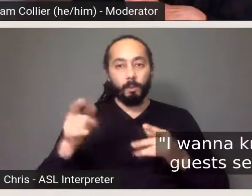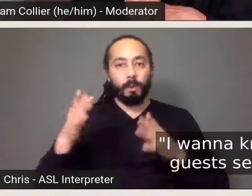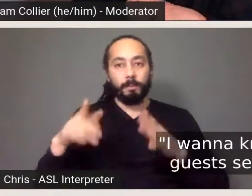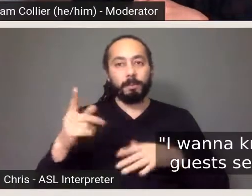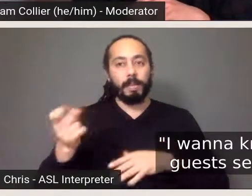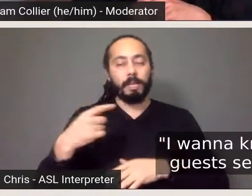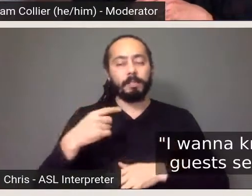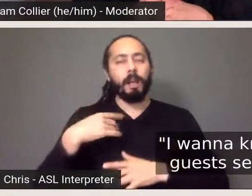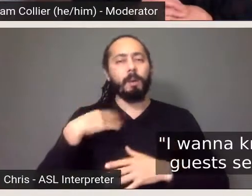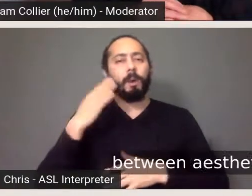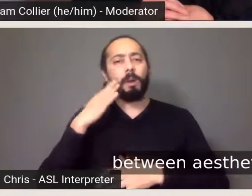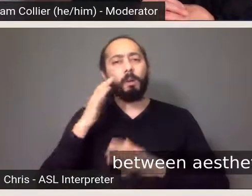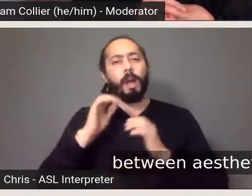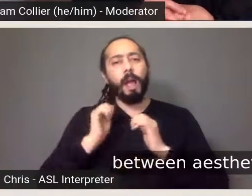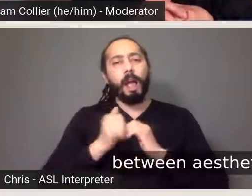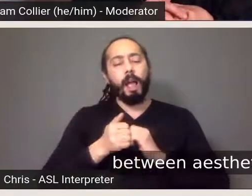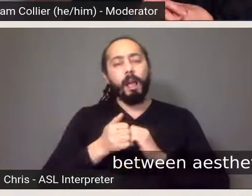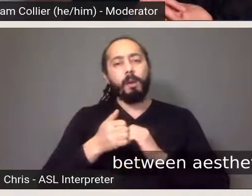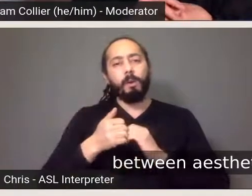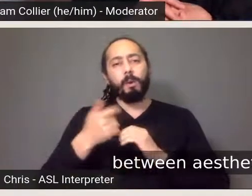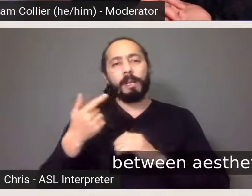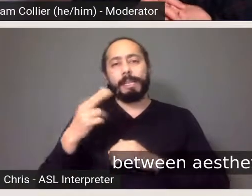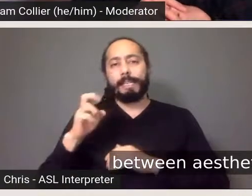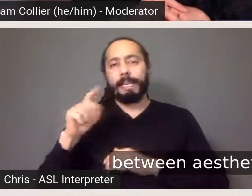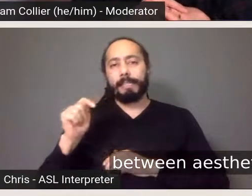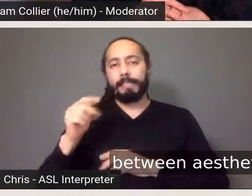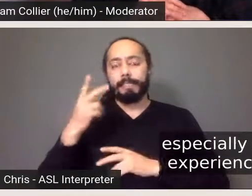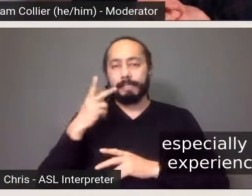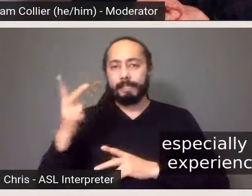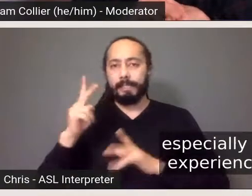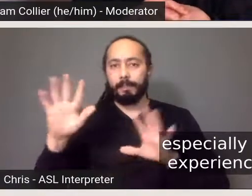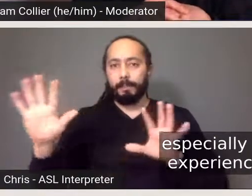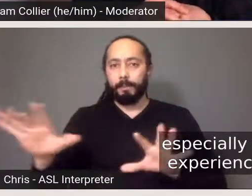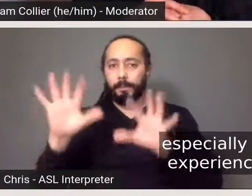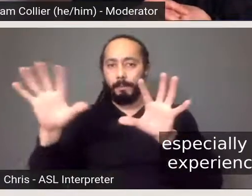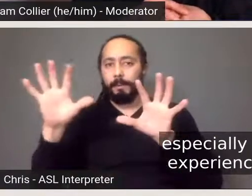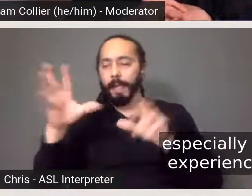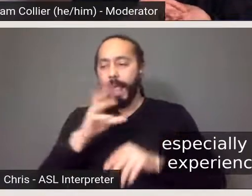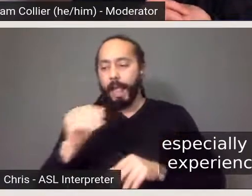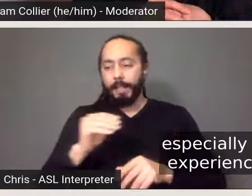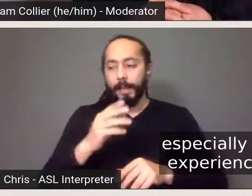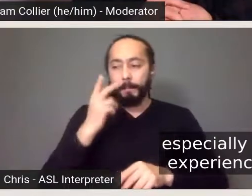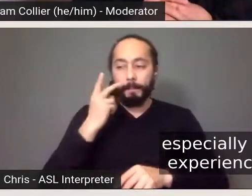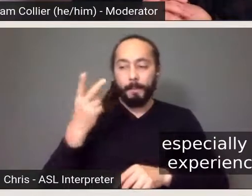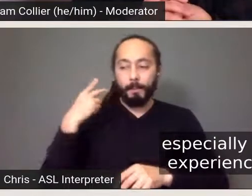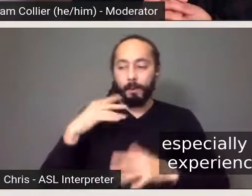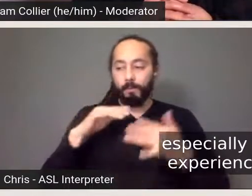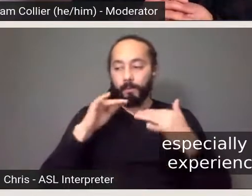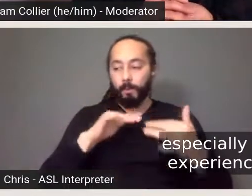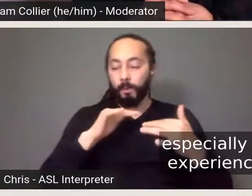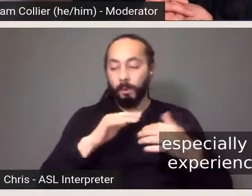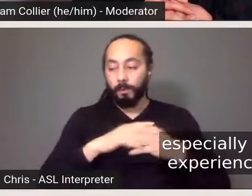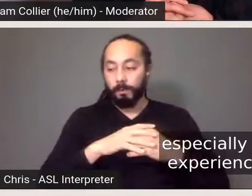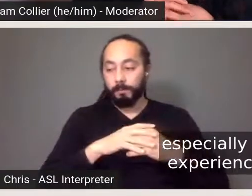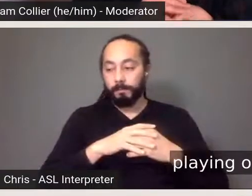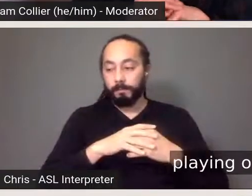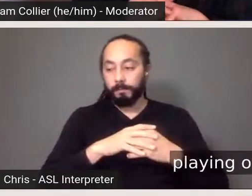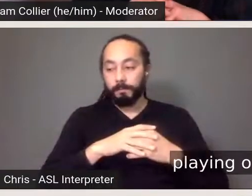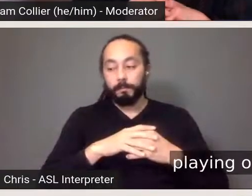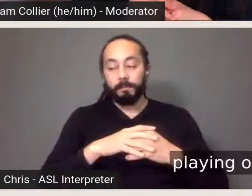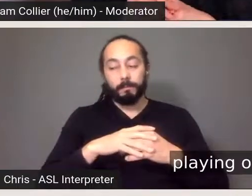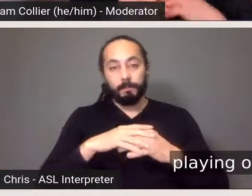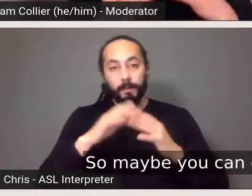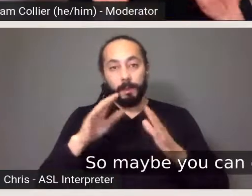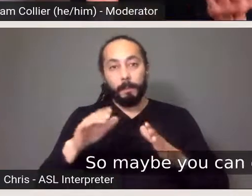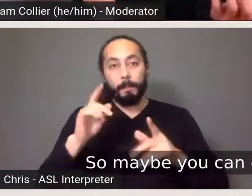the guests see the relationship between aesthetics and memory of war, especially one that Obayashi experiences secondhand playing out